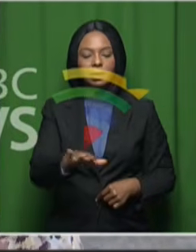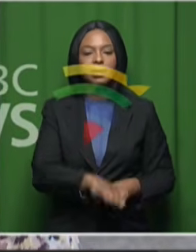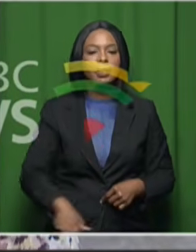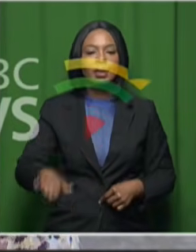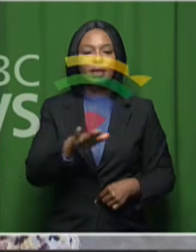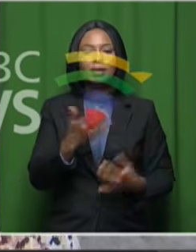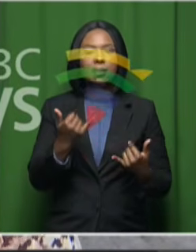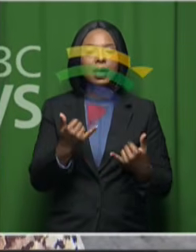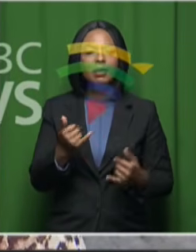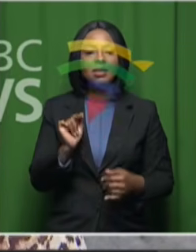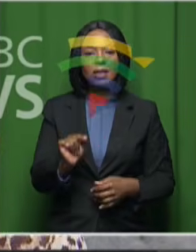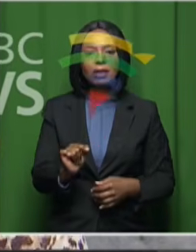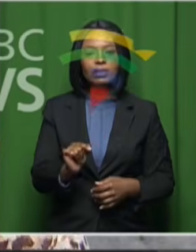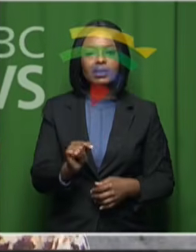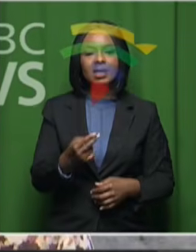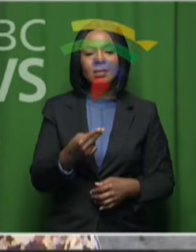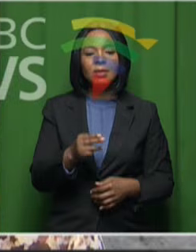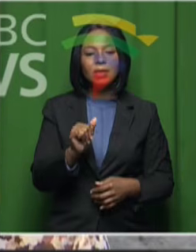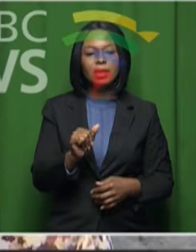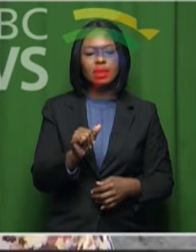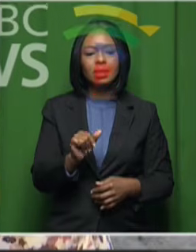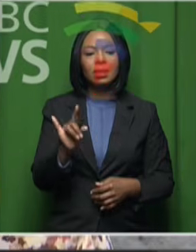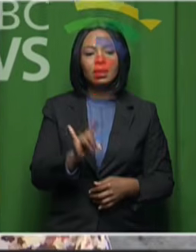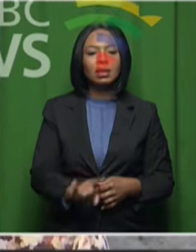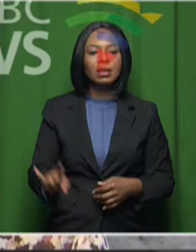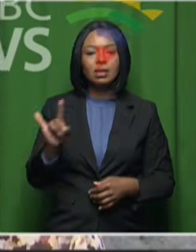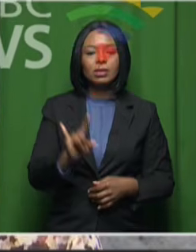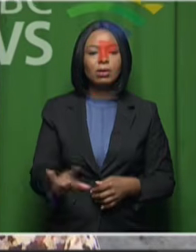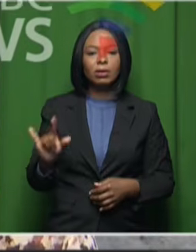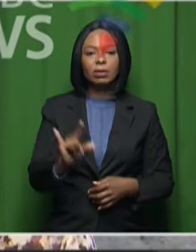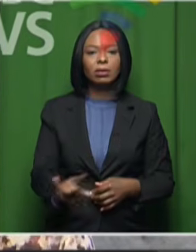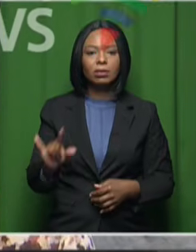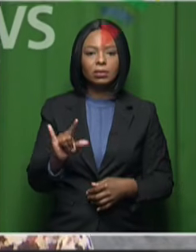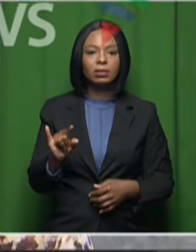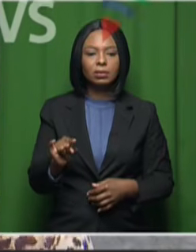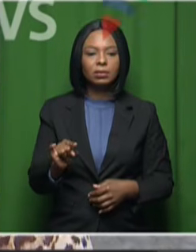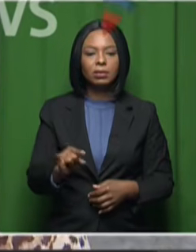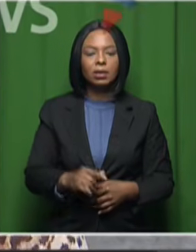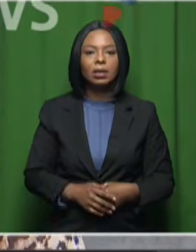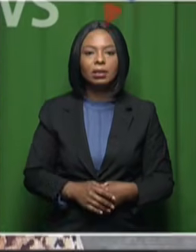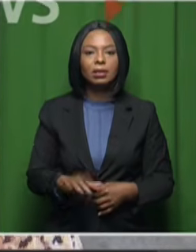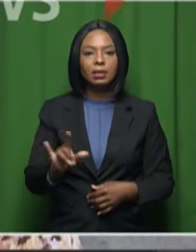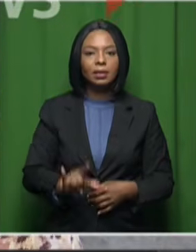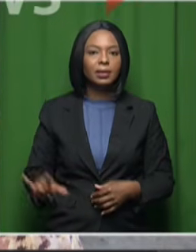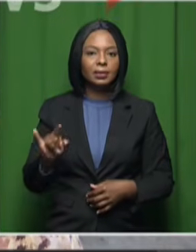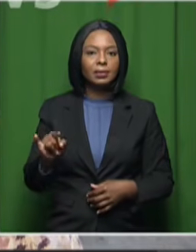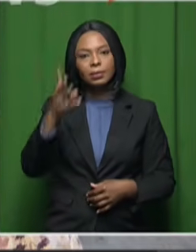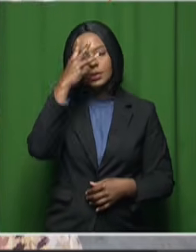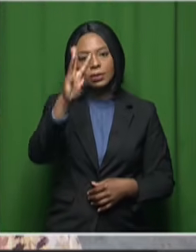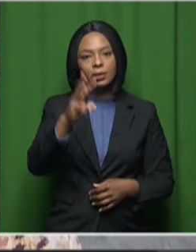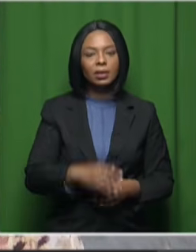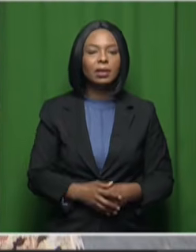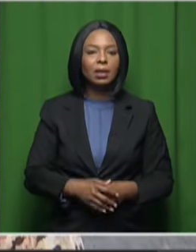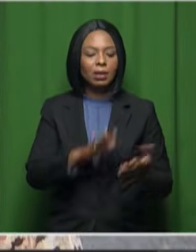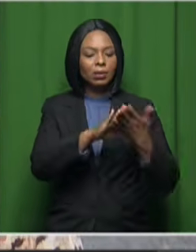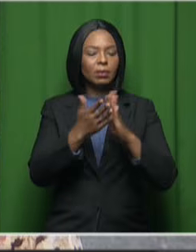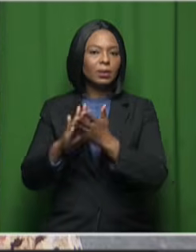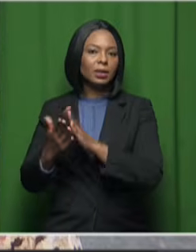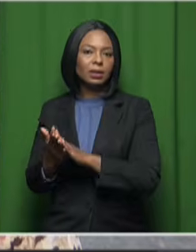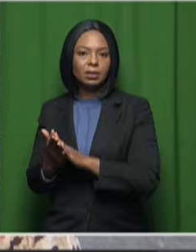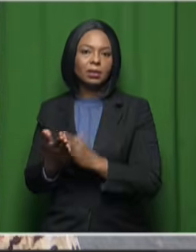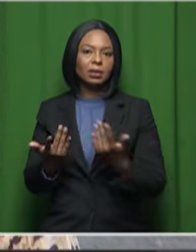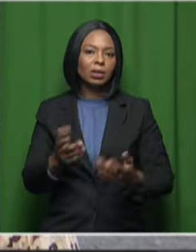Hammanskraal as they battle through the water woes that have impacted this community. It's on and off,